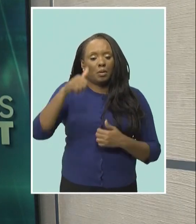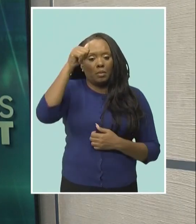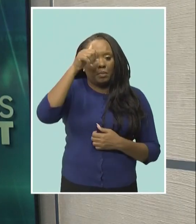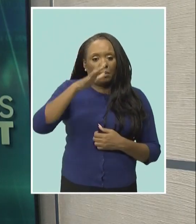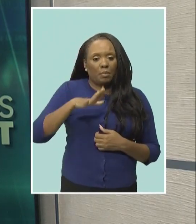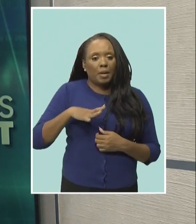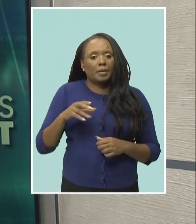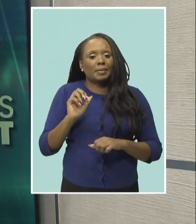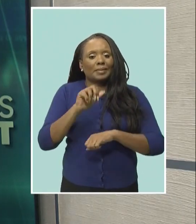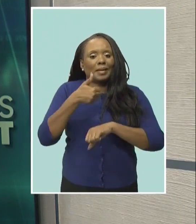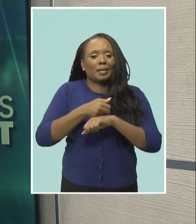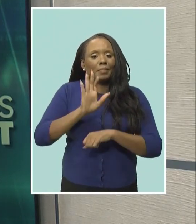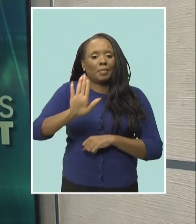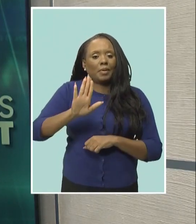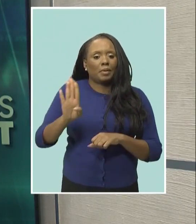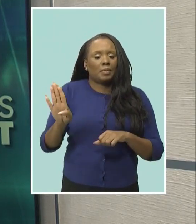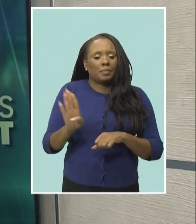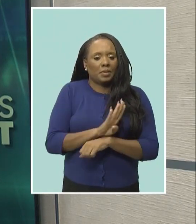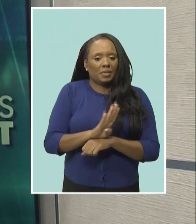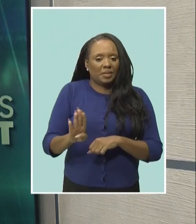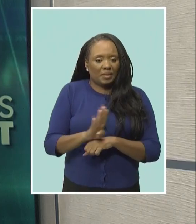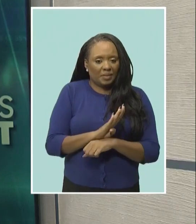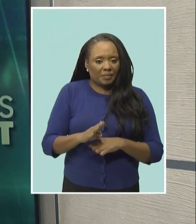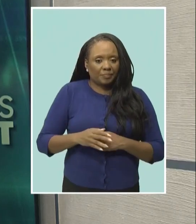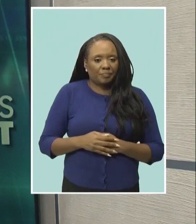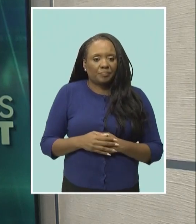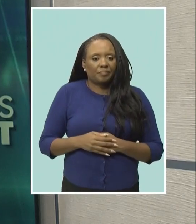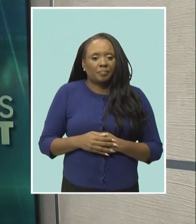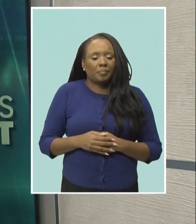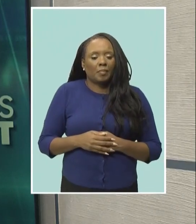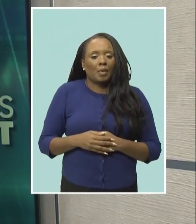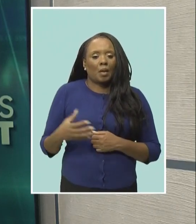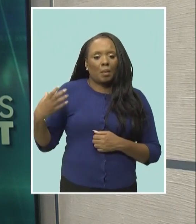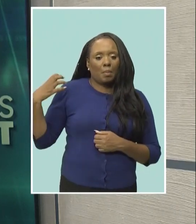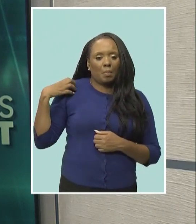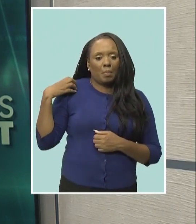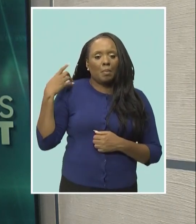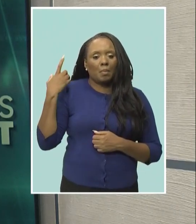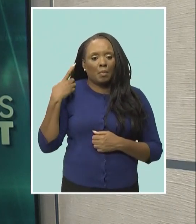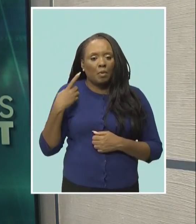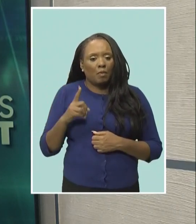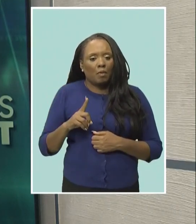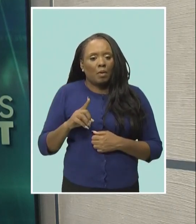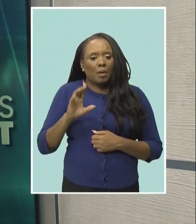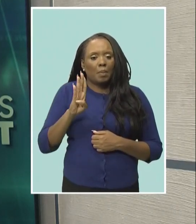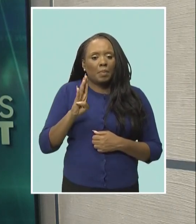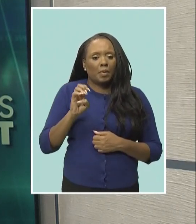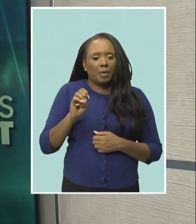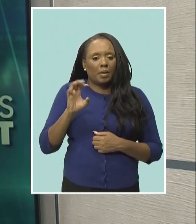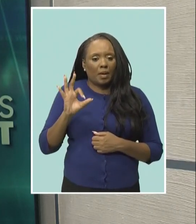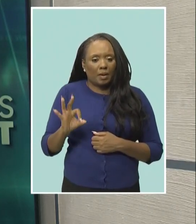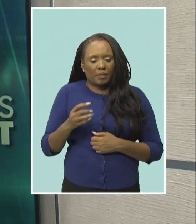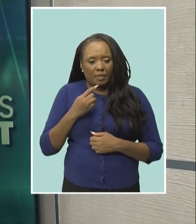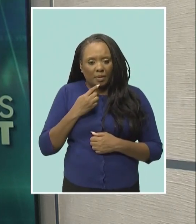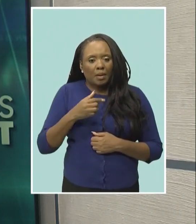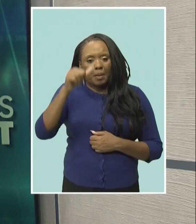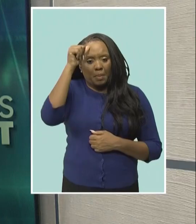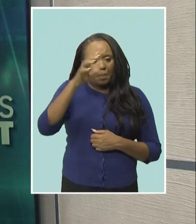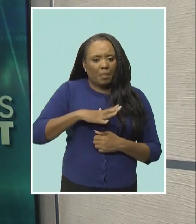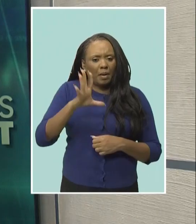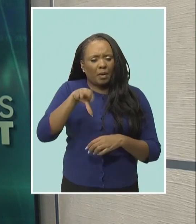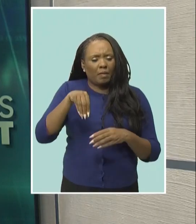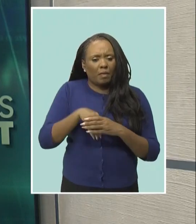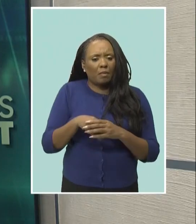the field of entrepreneurship. According to Executive Chairman of the Barbados Entrepreneurial Foundation, Celeste Foster, male participation in